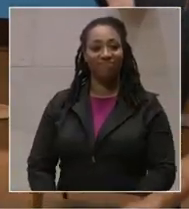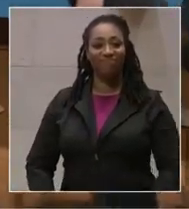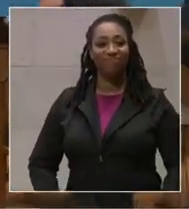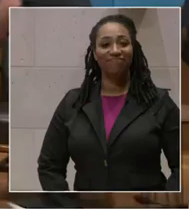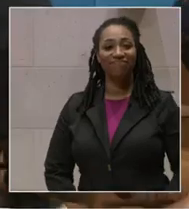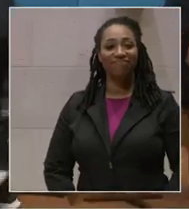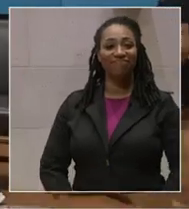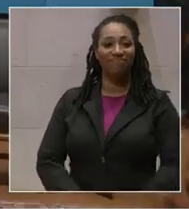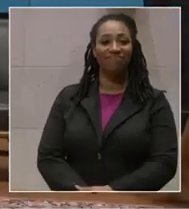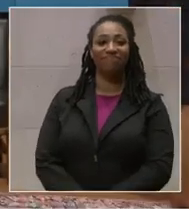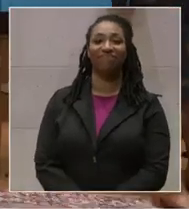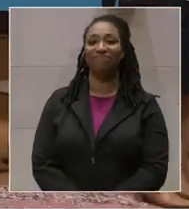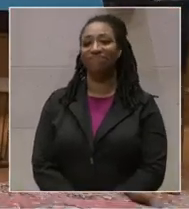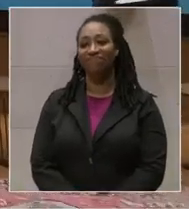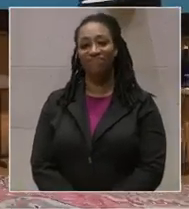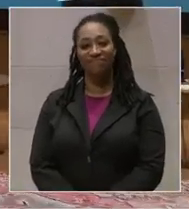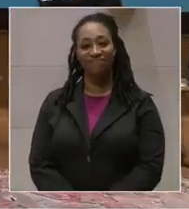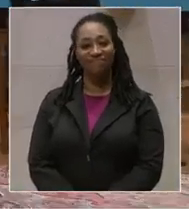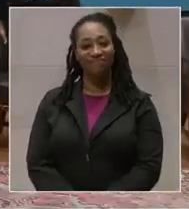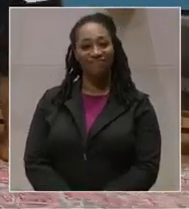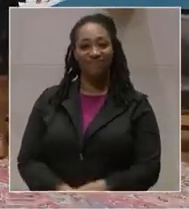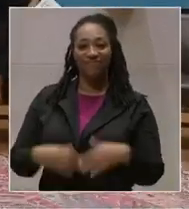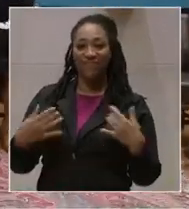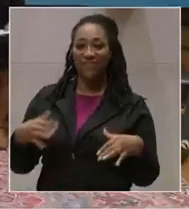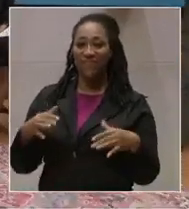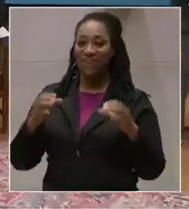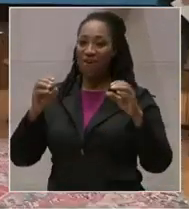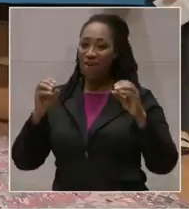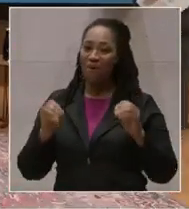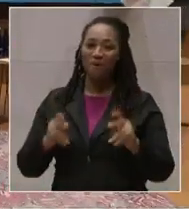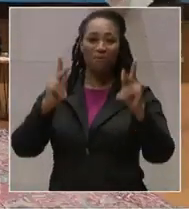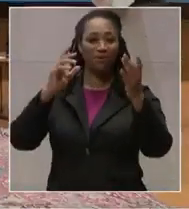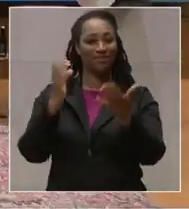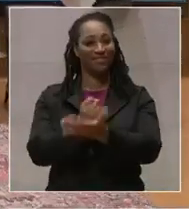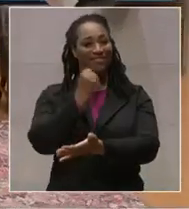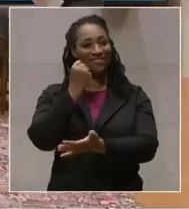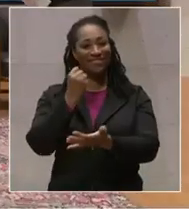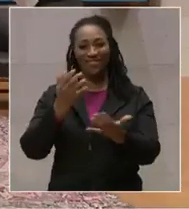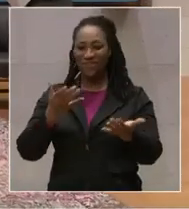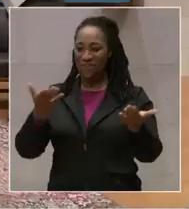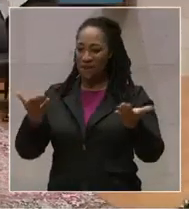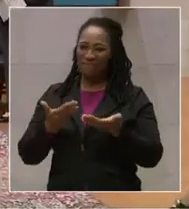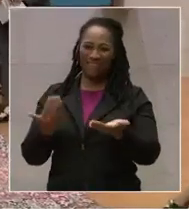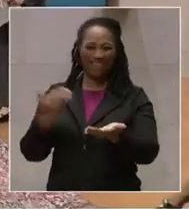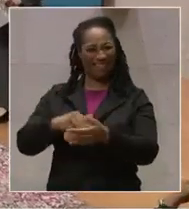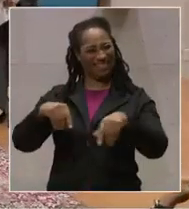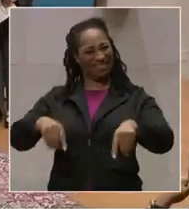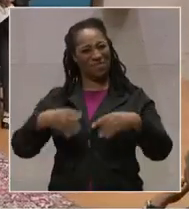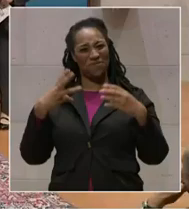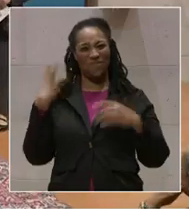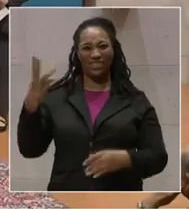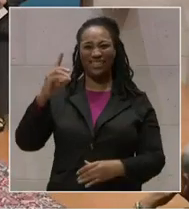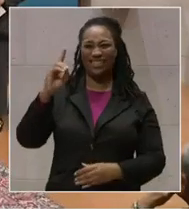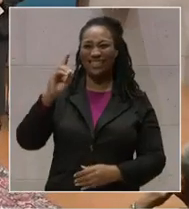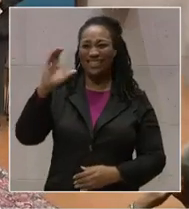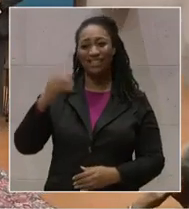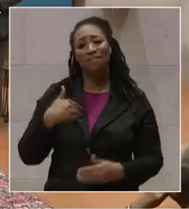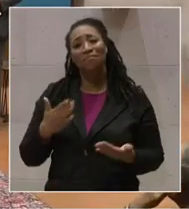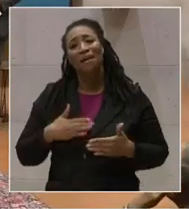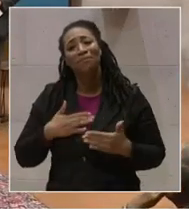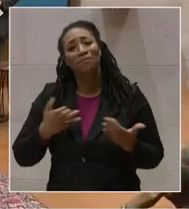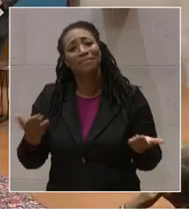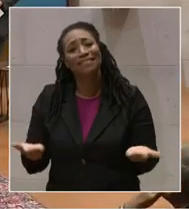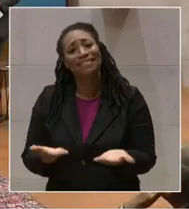Well, I get to welcome you again to Washington, D.C. Thank you so much for being here. I'm joined by the